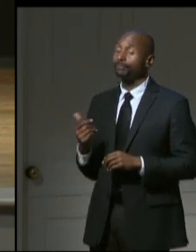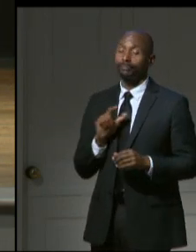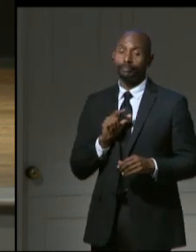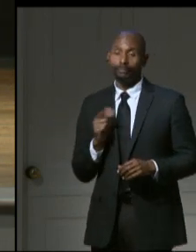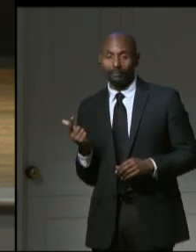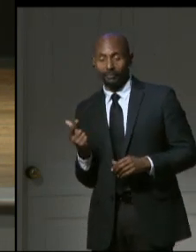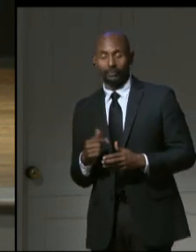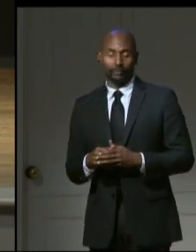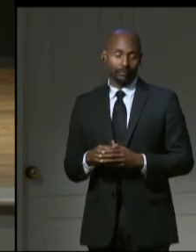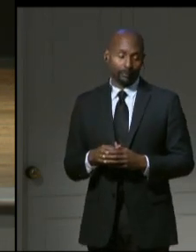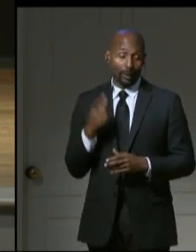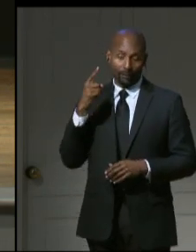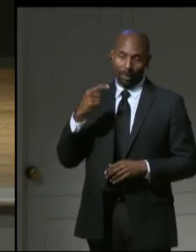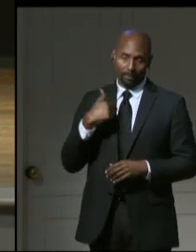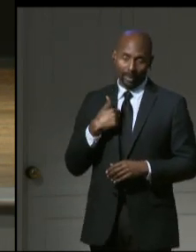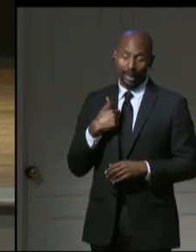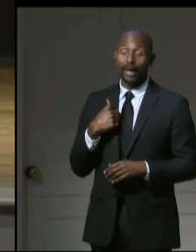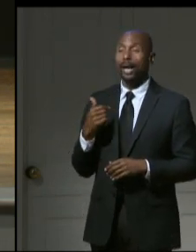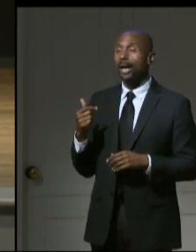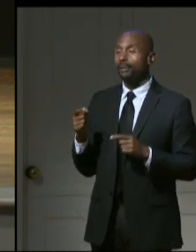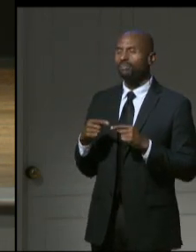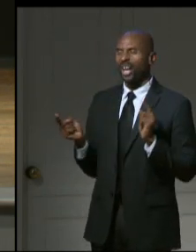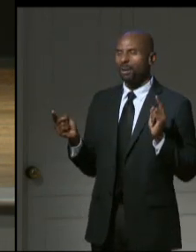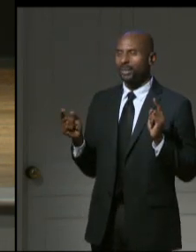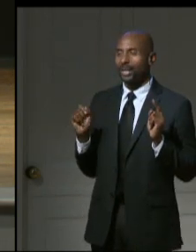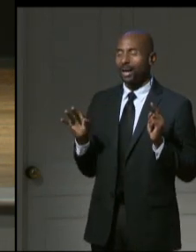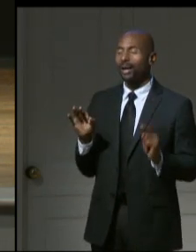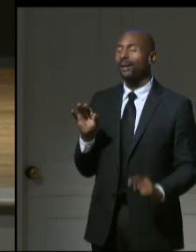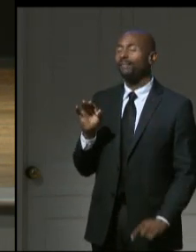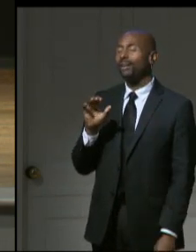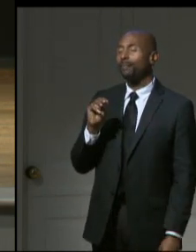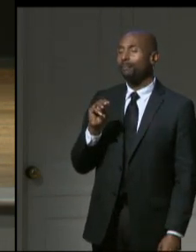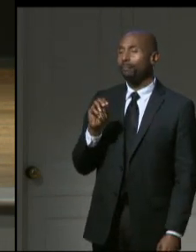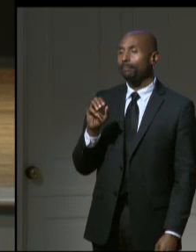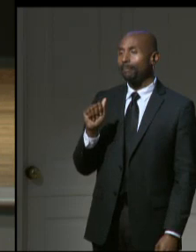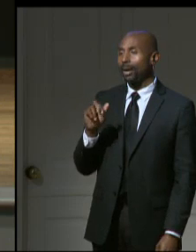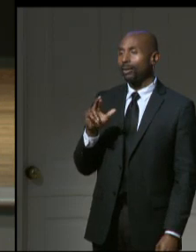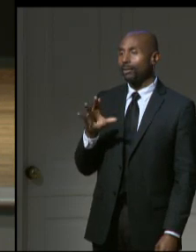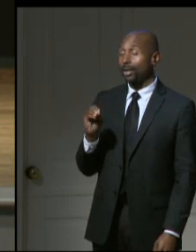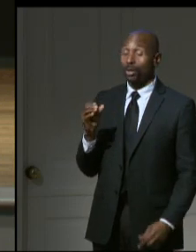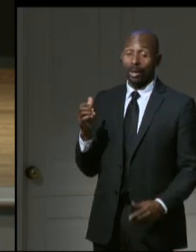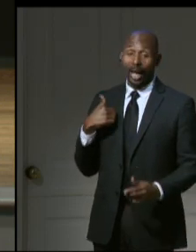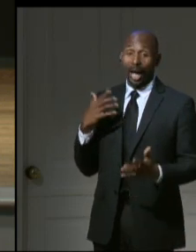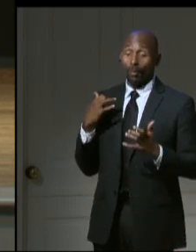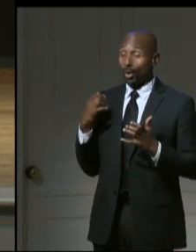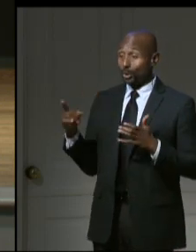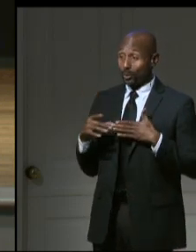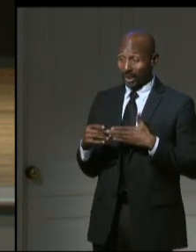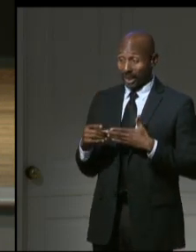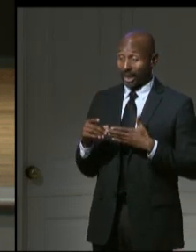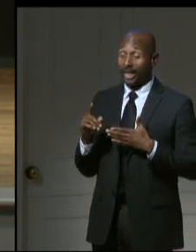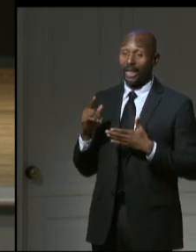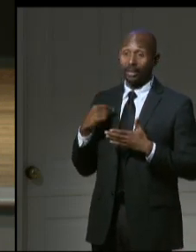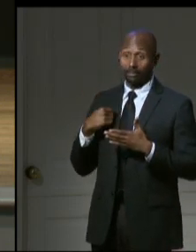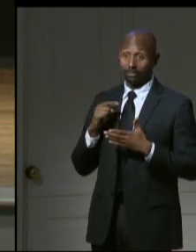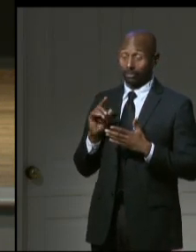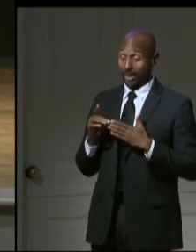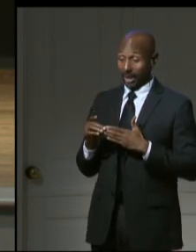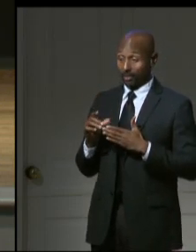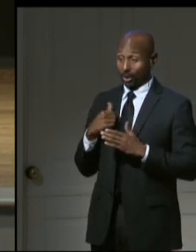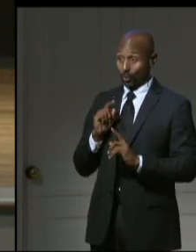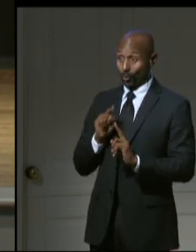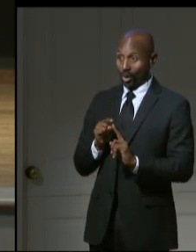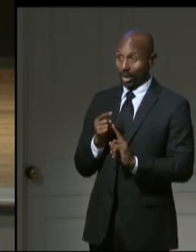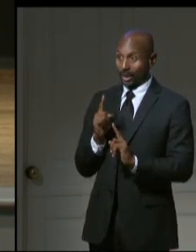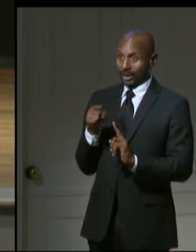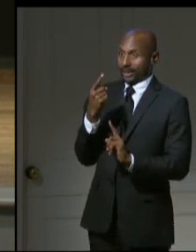I would say for me, I'm absolutely the opposite of Mario. I want to be pointed to one specific thing, or 2 or 3 or 4. So having